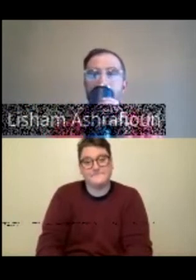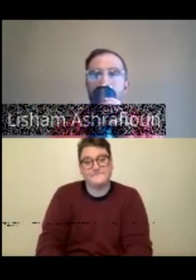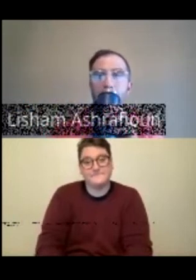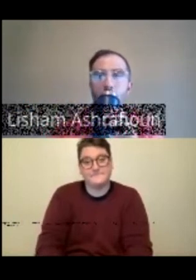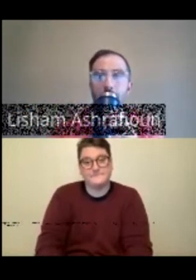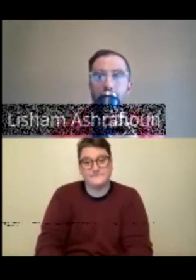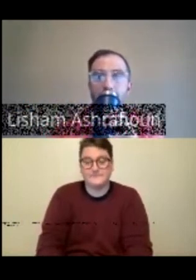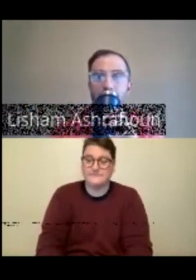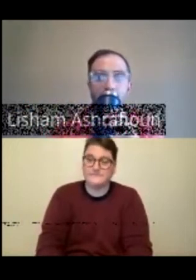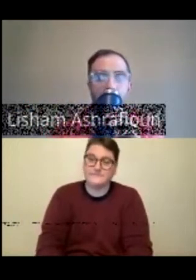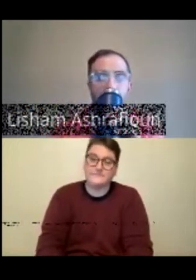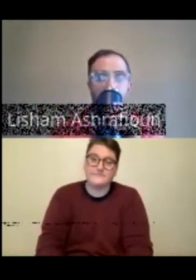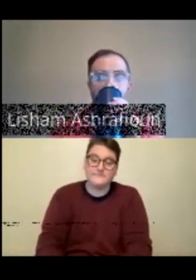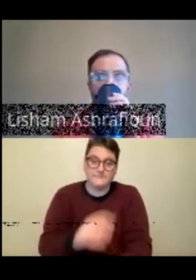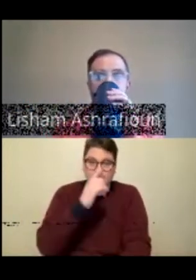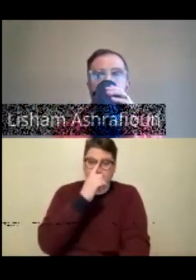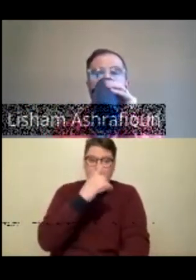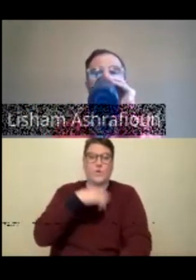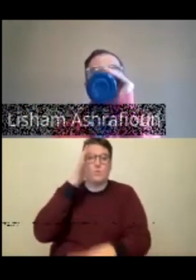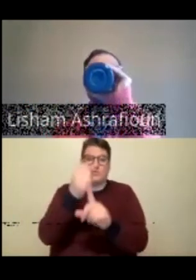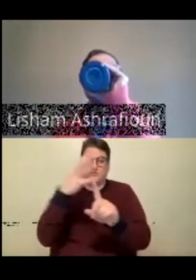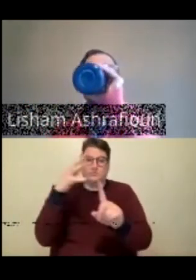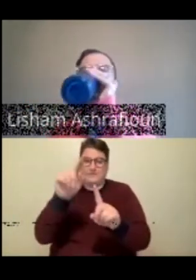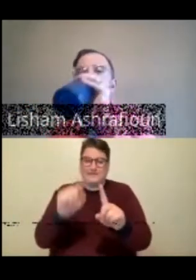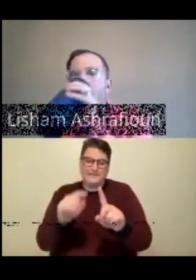So I'll get into both of these in a bit more detail